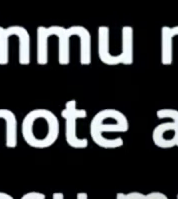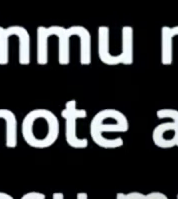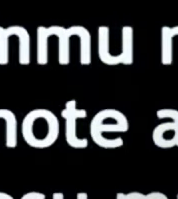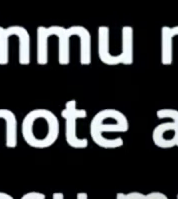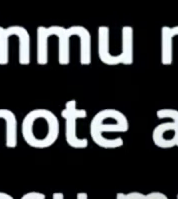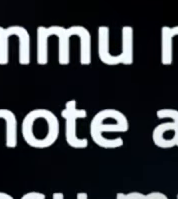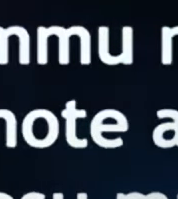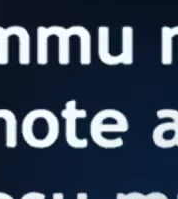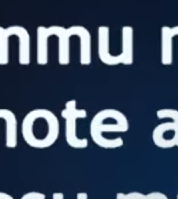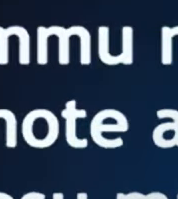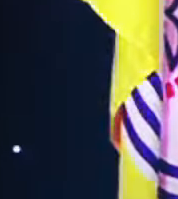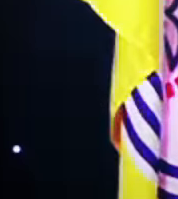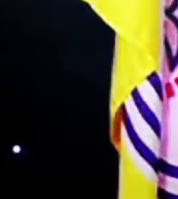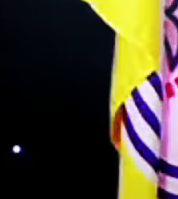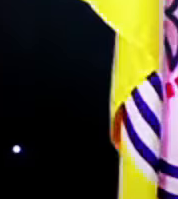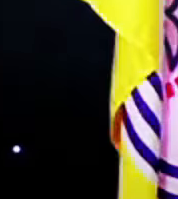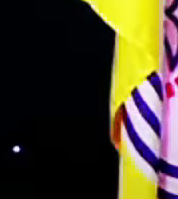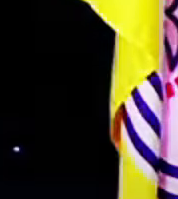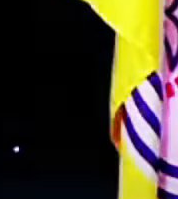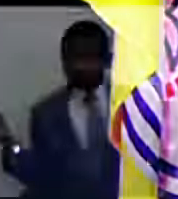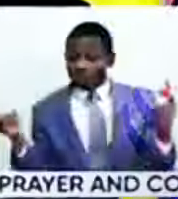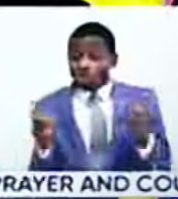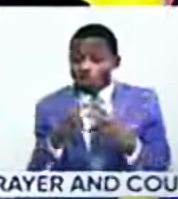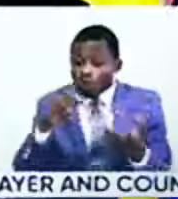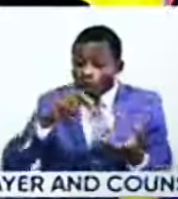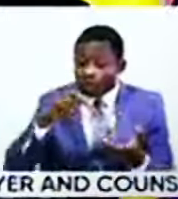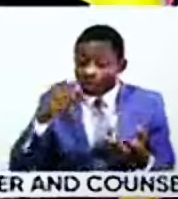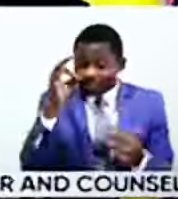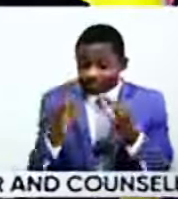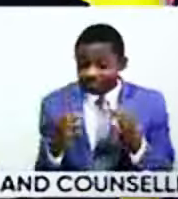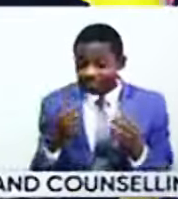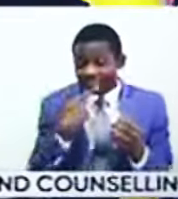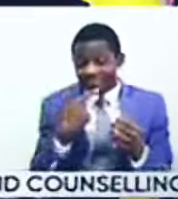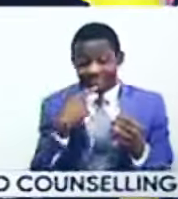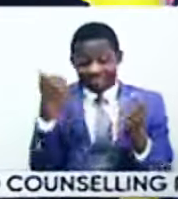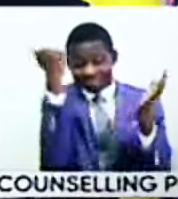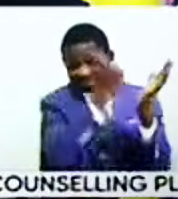to be crucified with Christ is to get count yourself dead to sin.